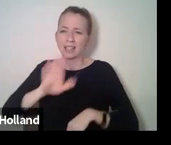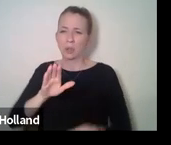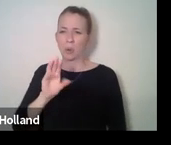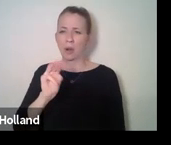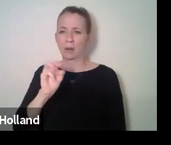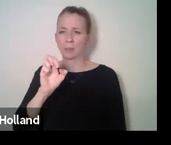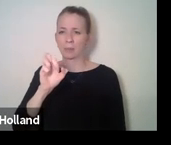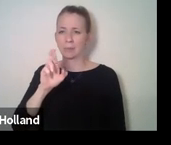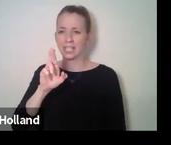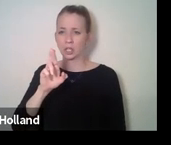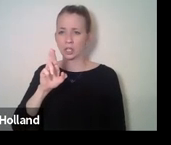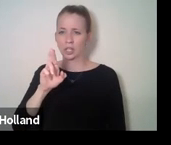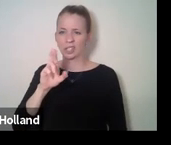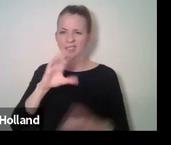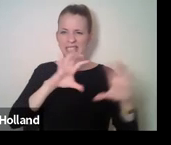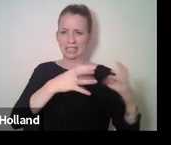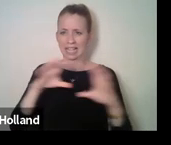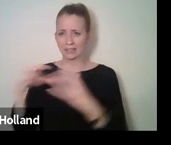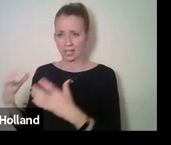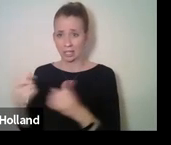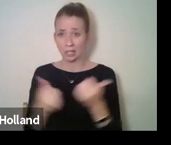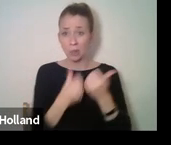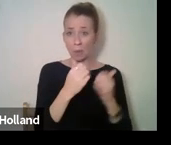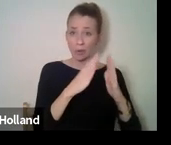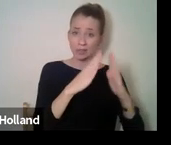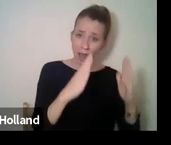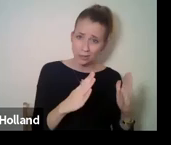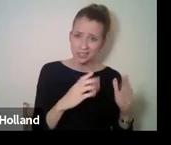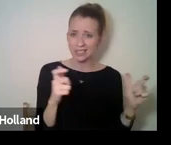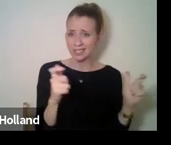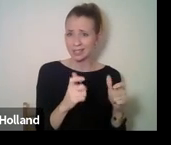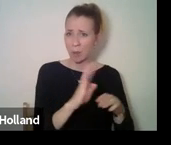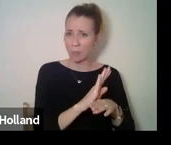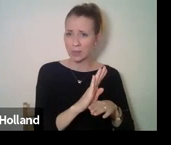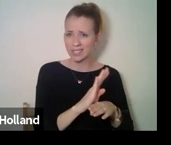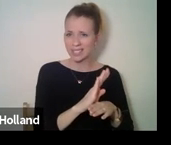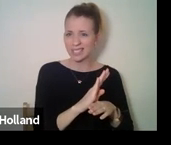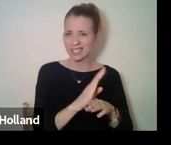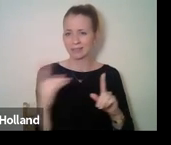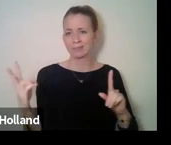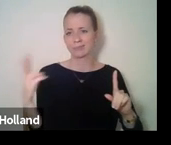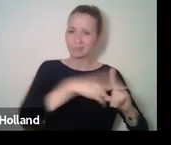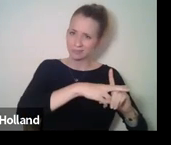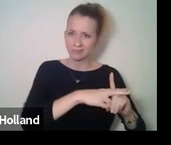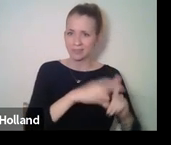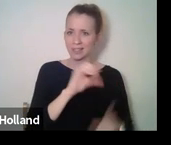most residents and small businesses will be treated with the opt-out feature.